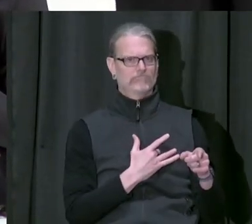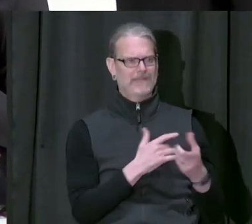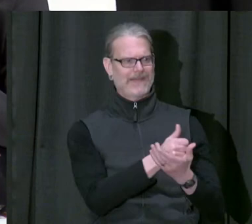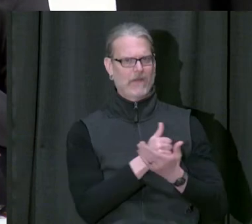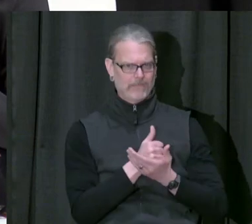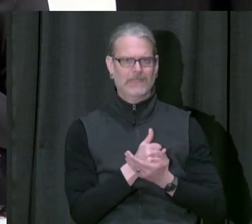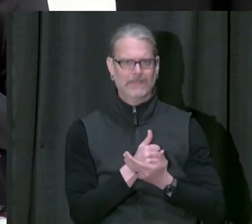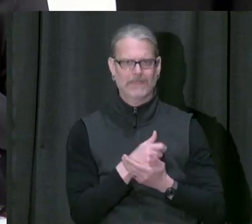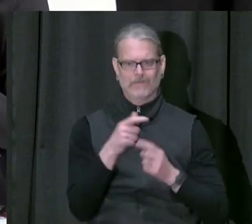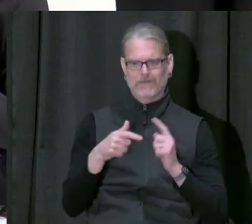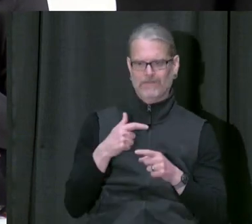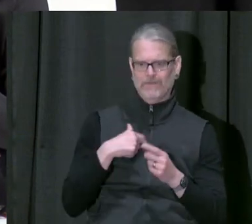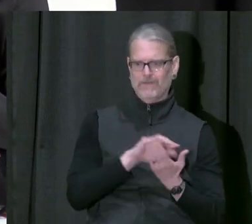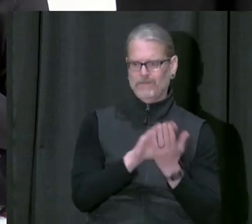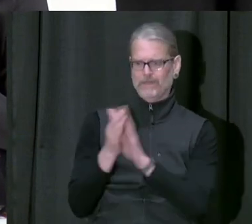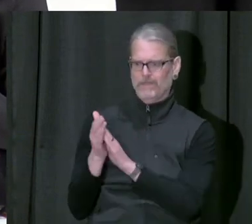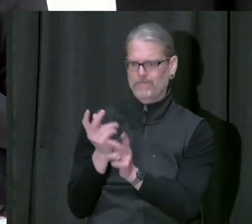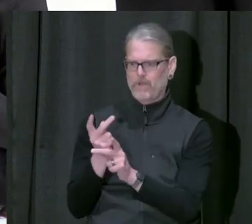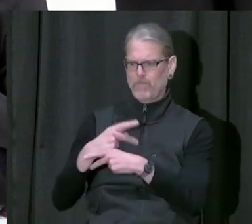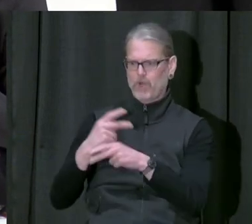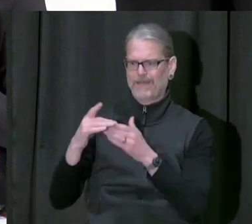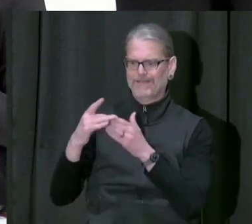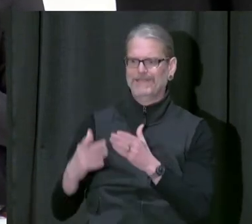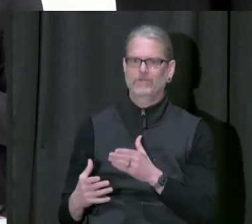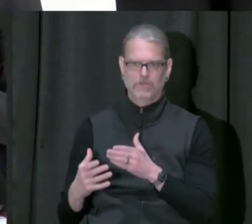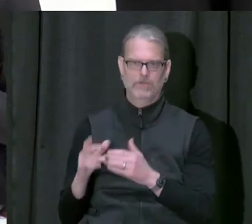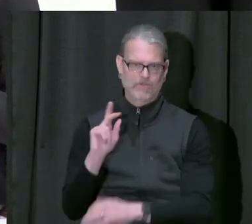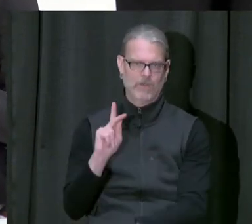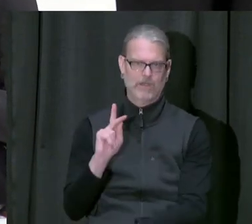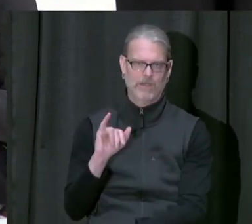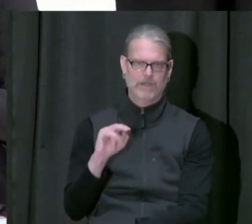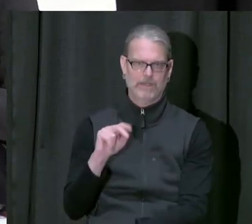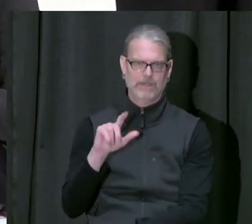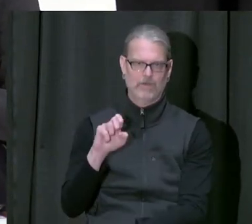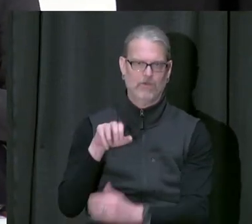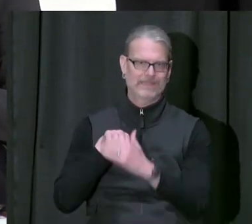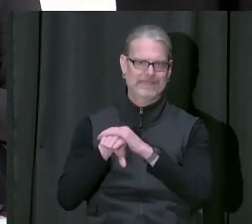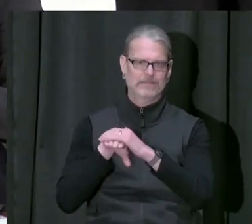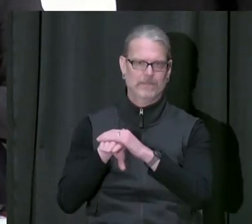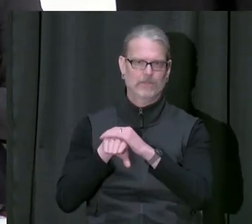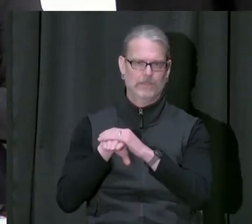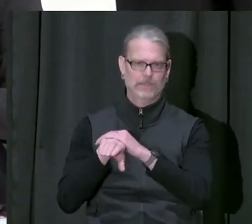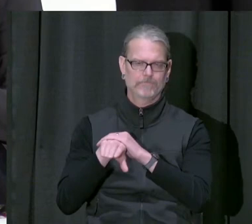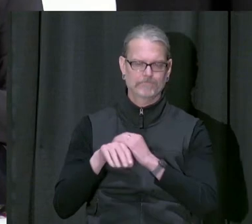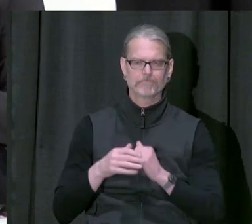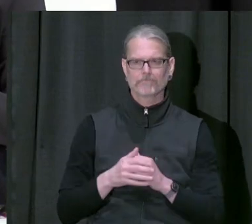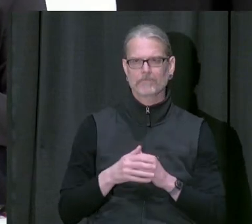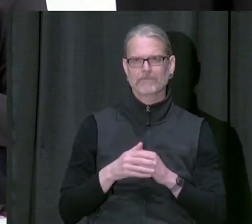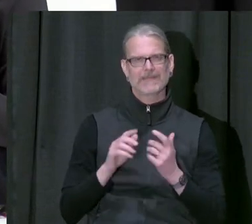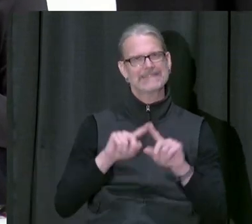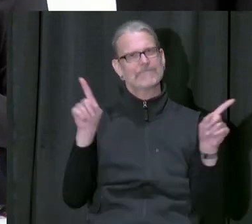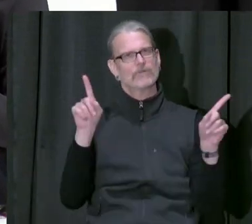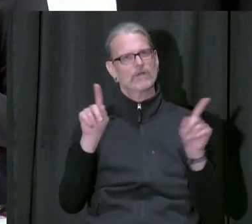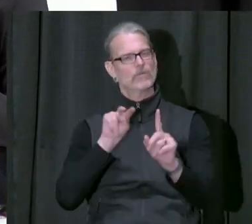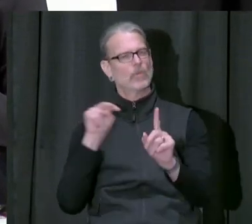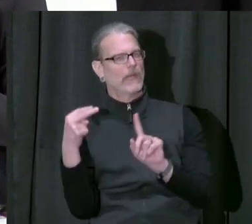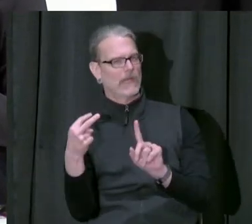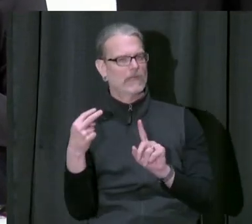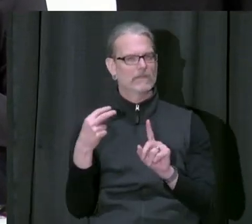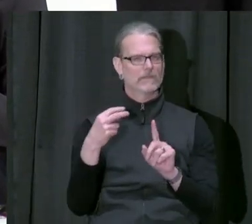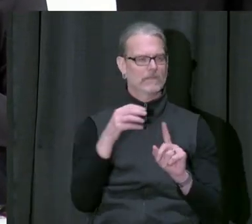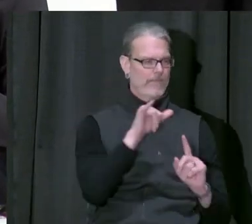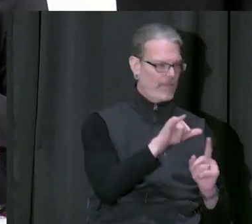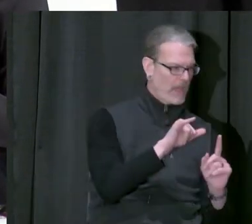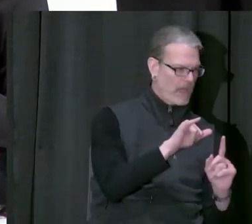I became a product leader in the Kindle accessibility space, just in a different way, just applying those learnings